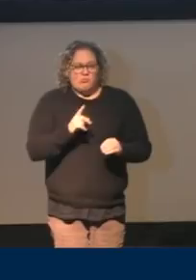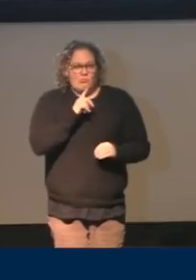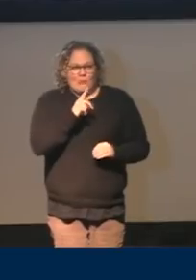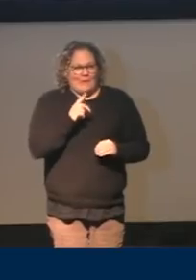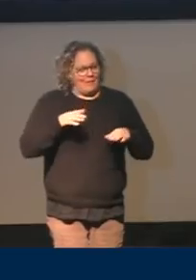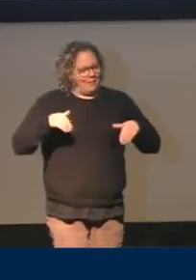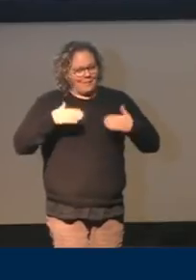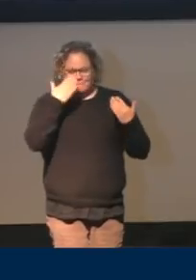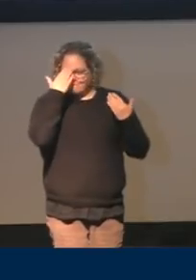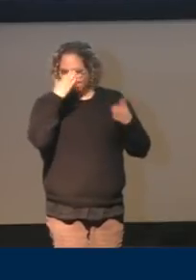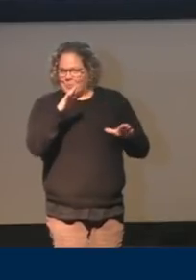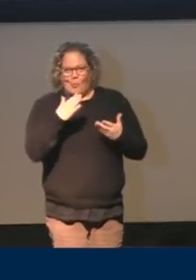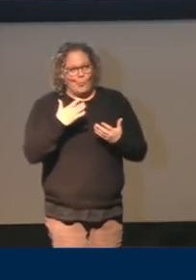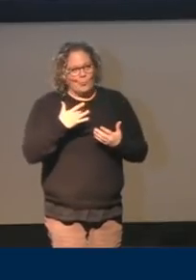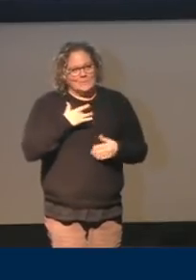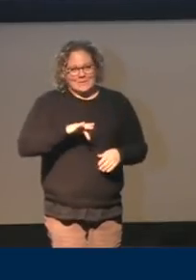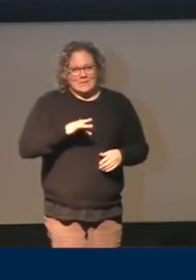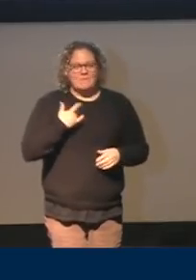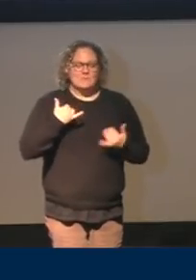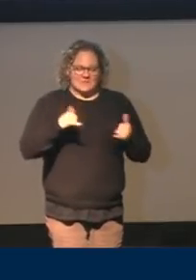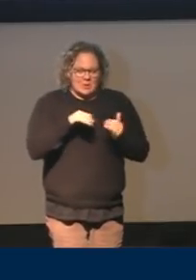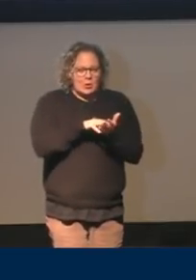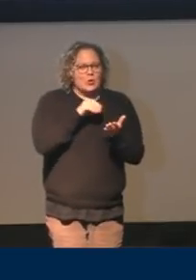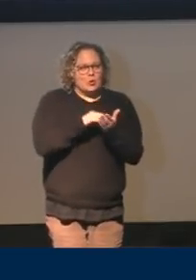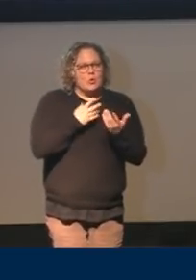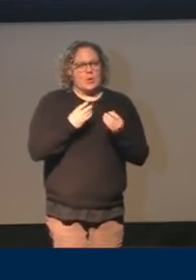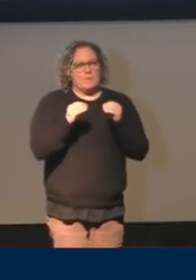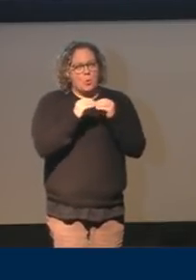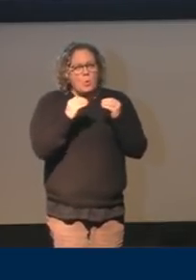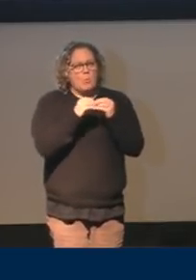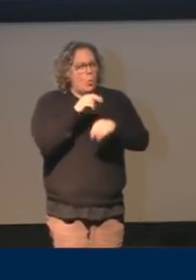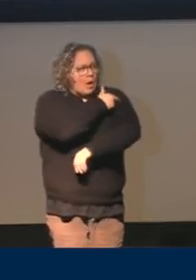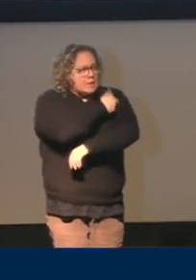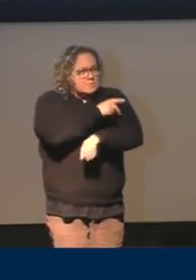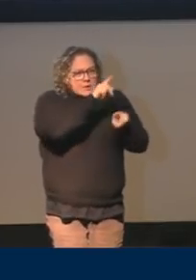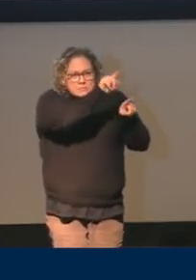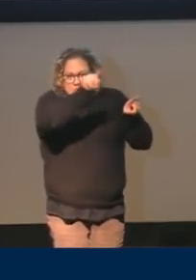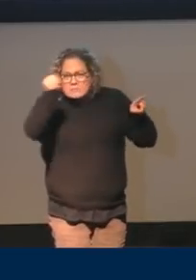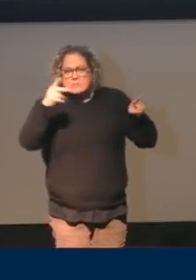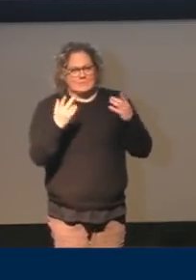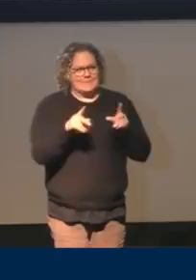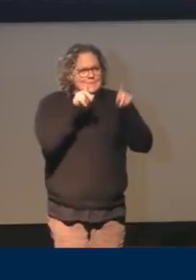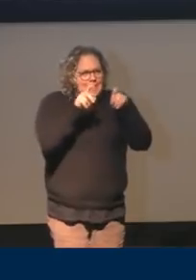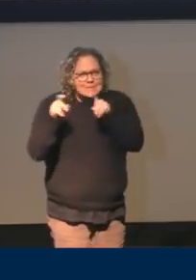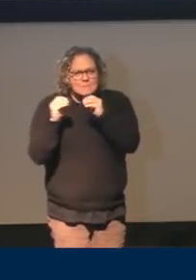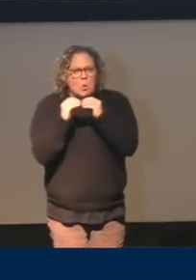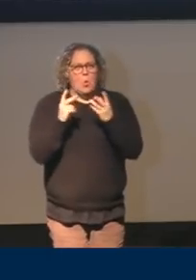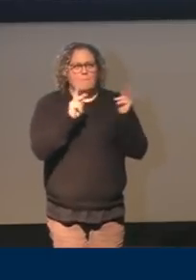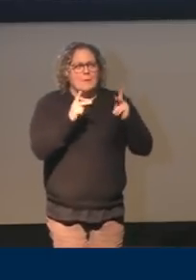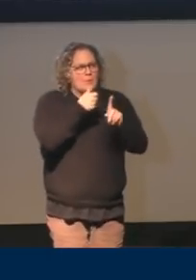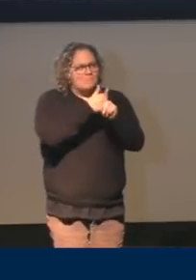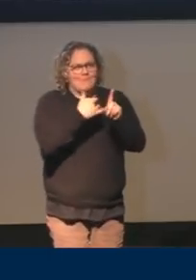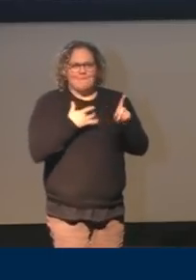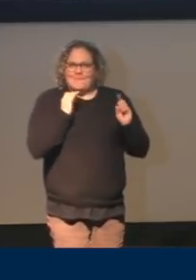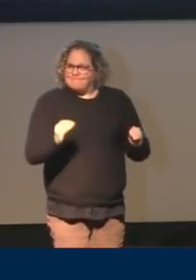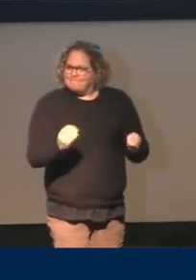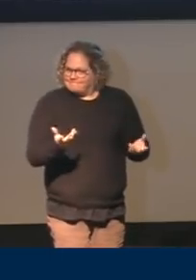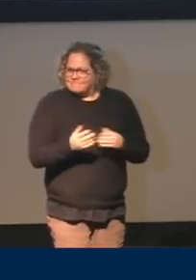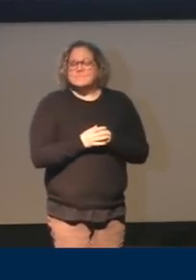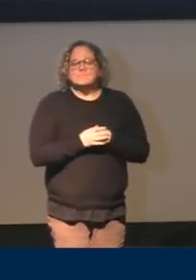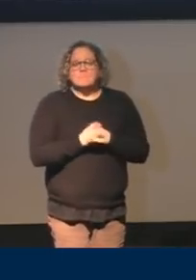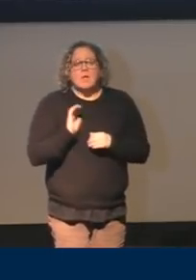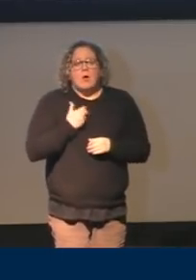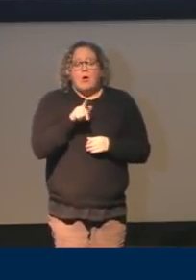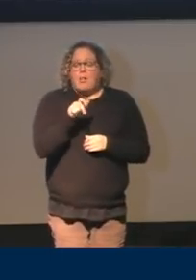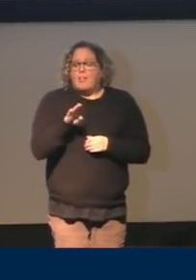is. And we're learning that, I think, as more and more health systems begin to test asymptomatic people. Our laboratory has gotten